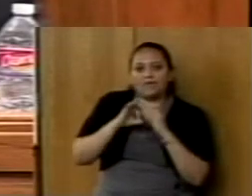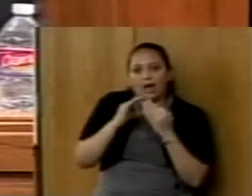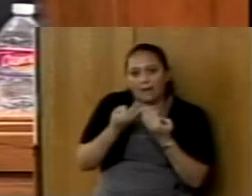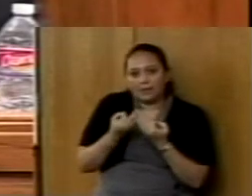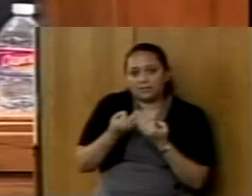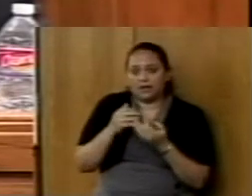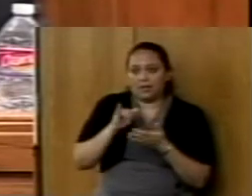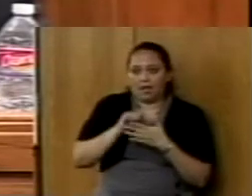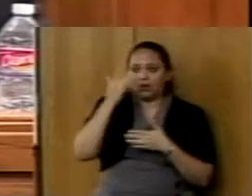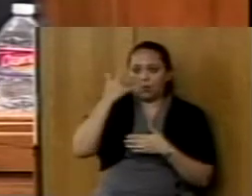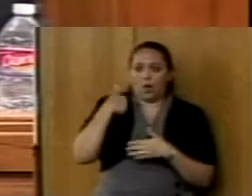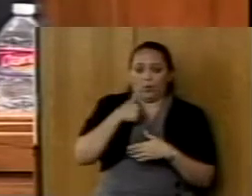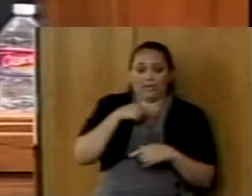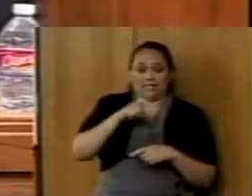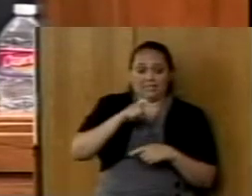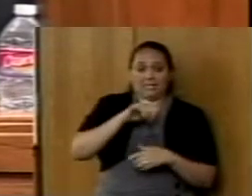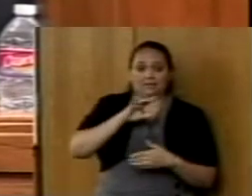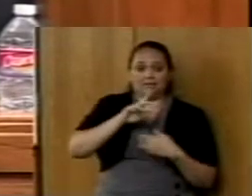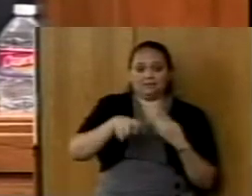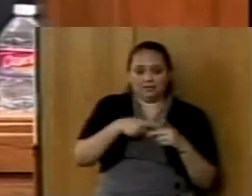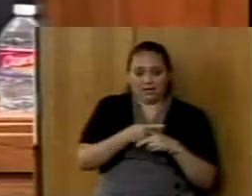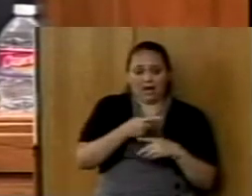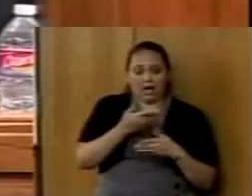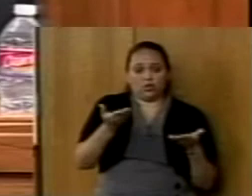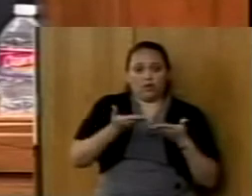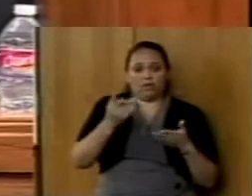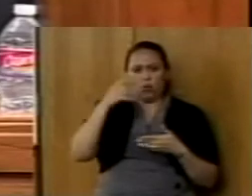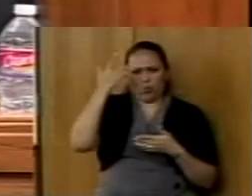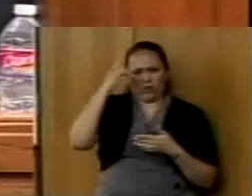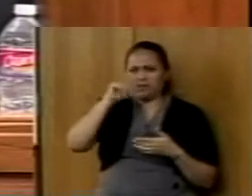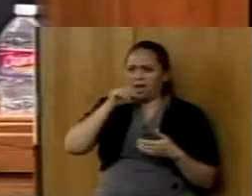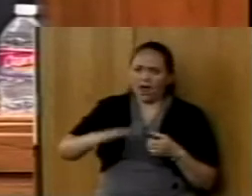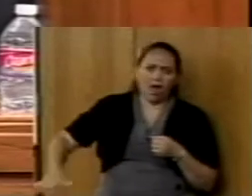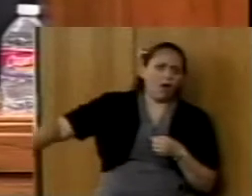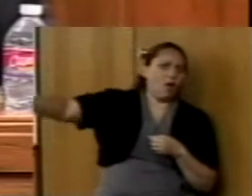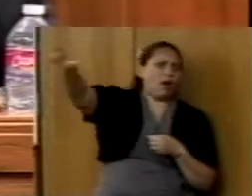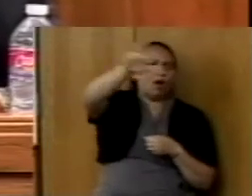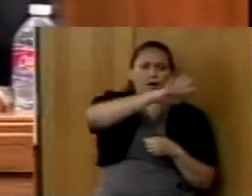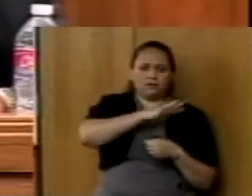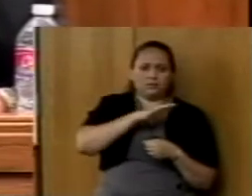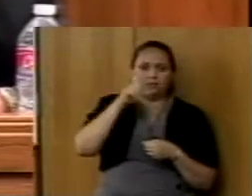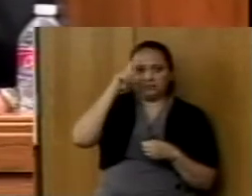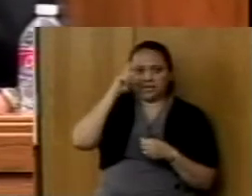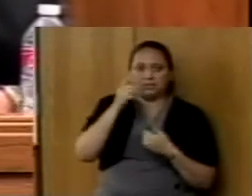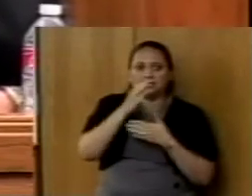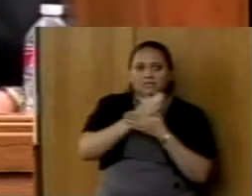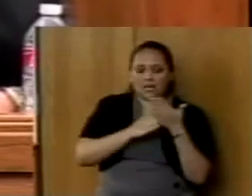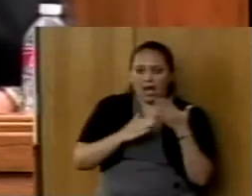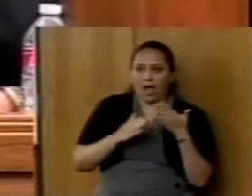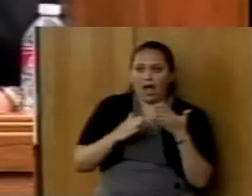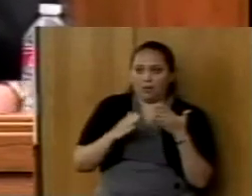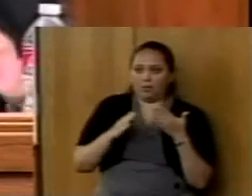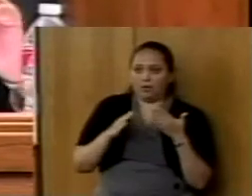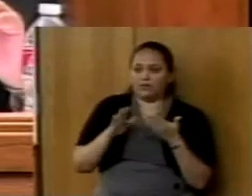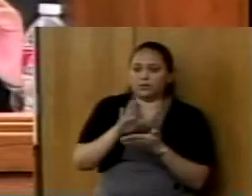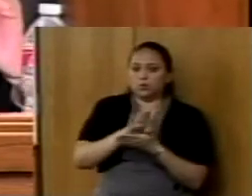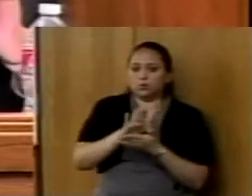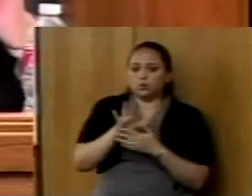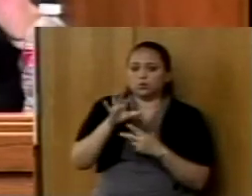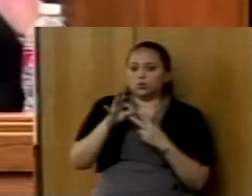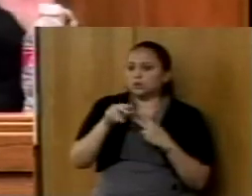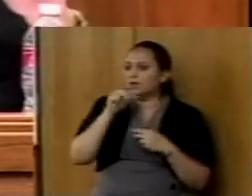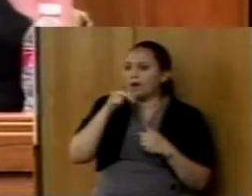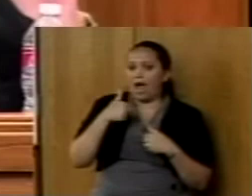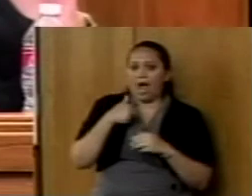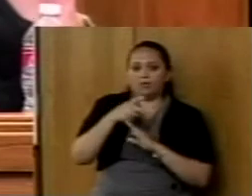of services. I agree. And some of the reasons we don't have them across the school district, because some administrators choose not to have these programs